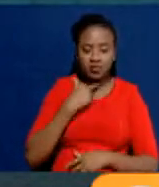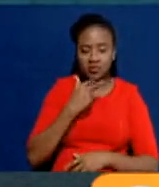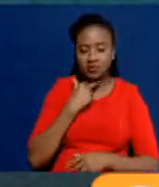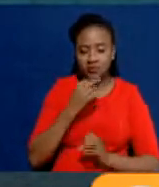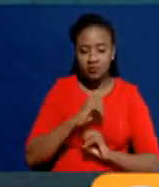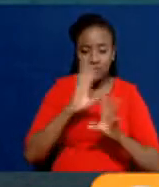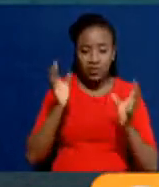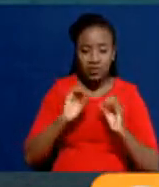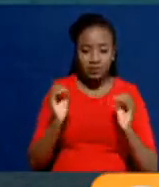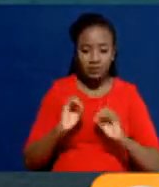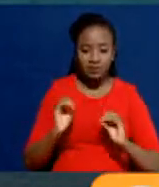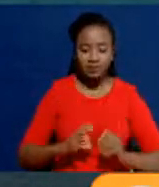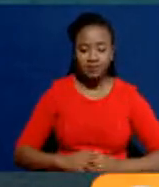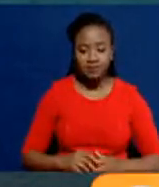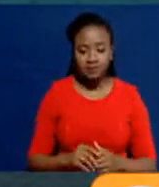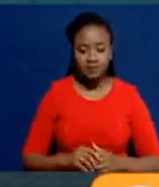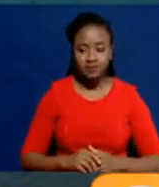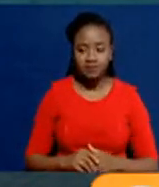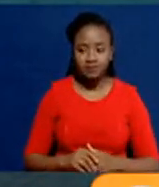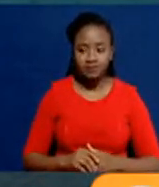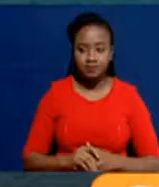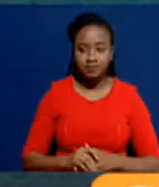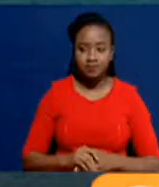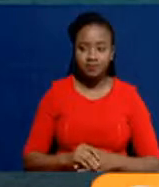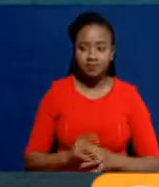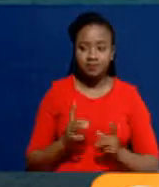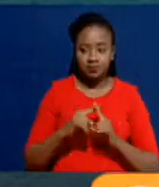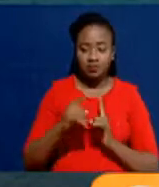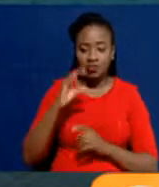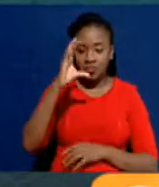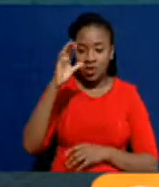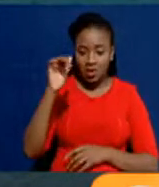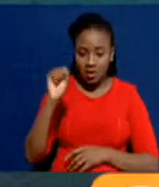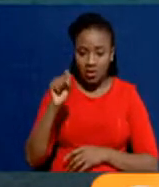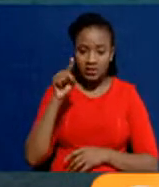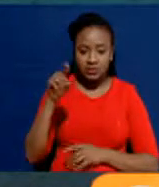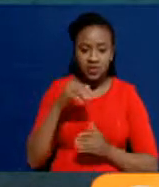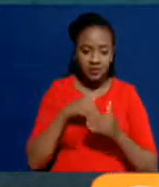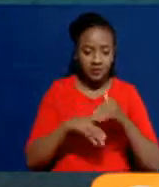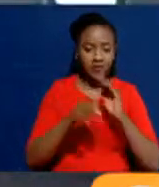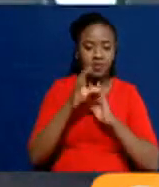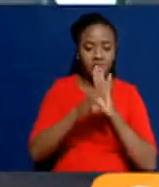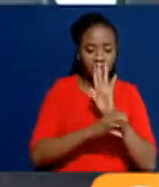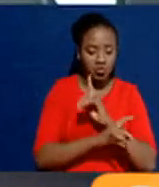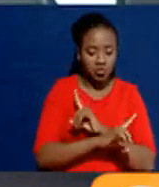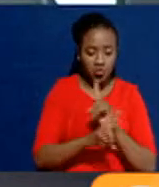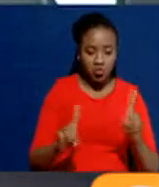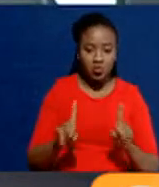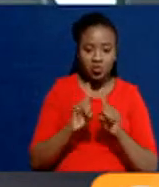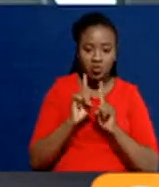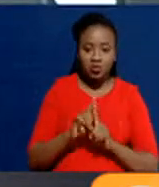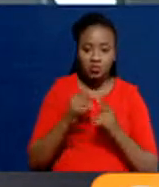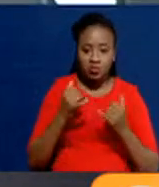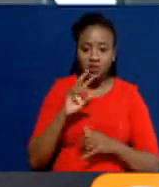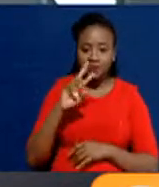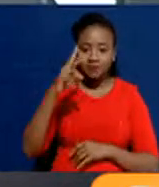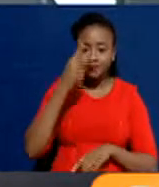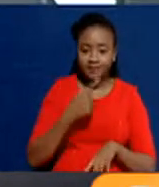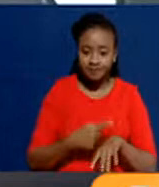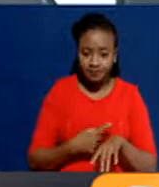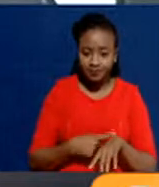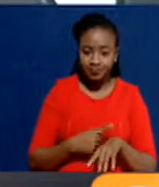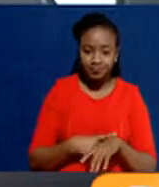stands, CAS office is unconstitutional. And for a second time, as we know, you